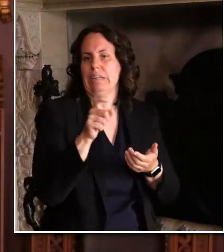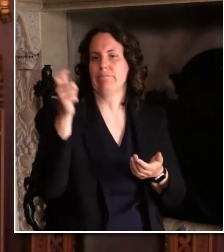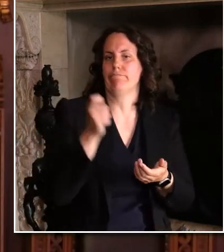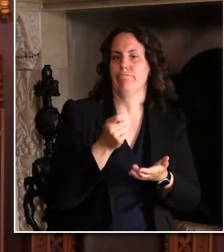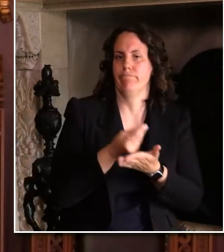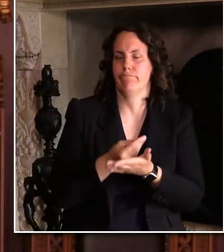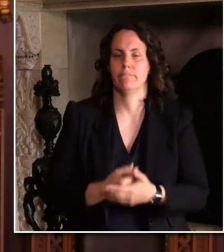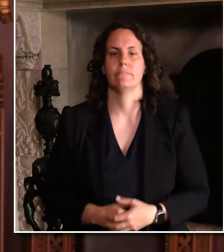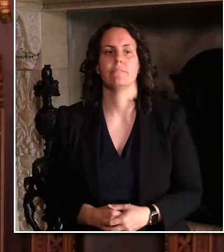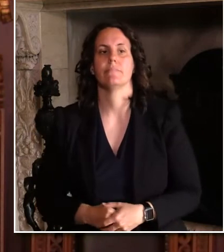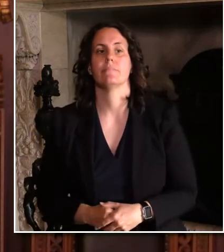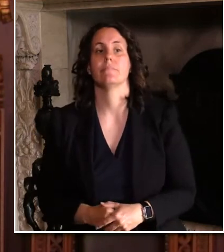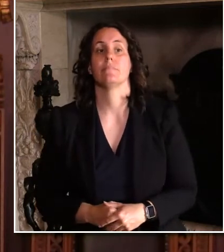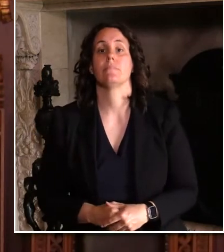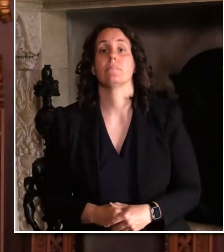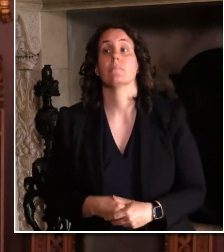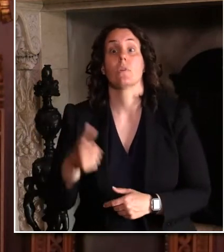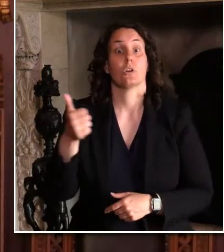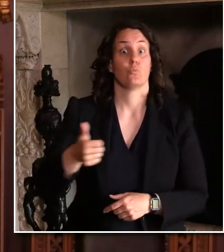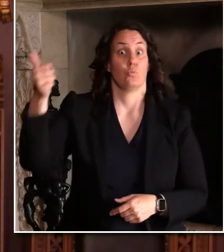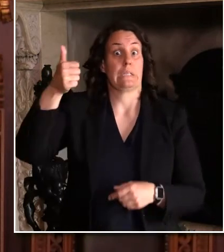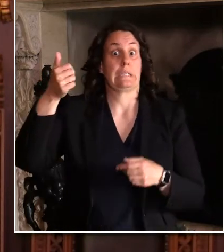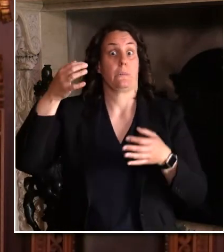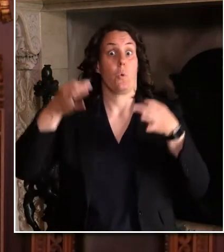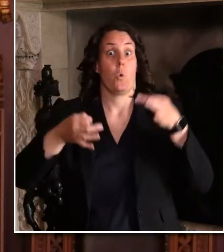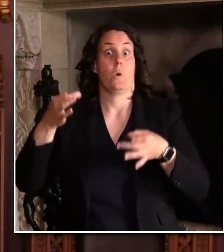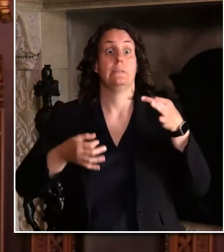their decision and various